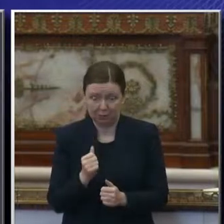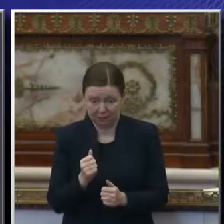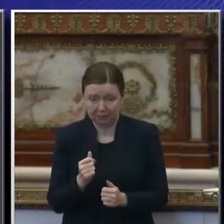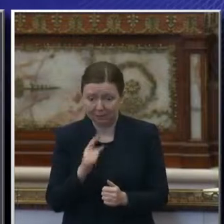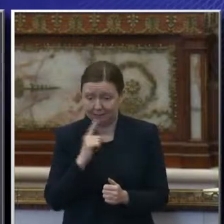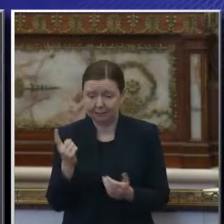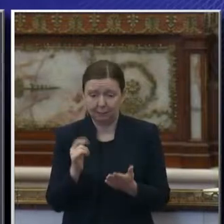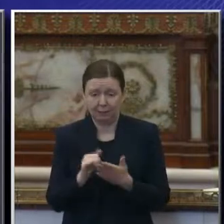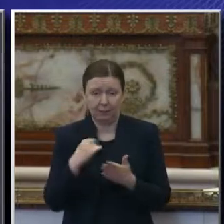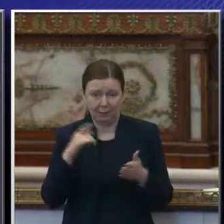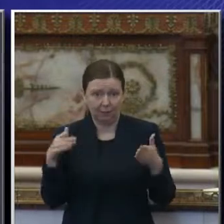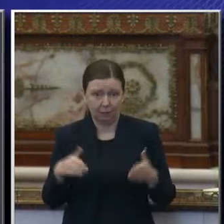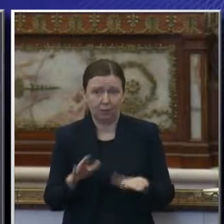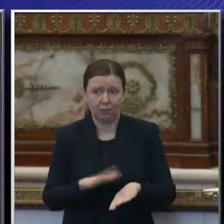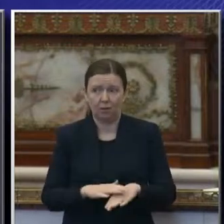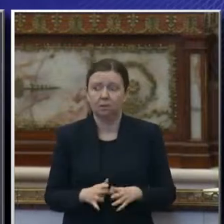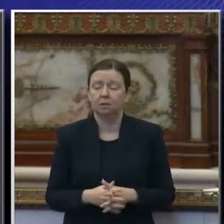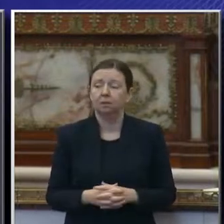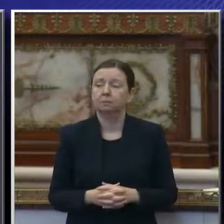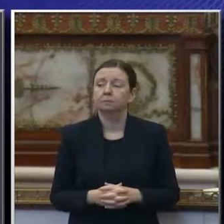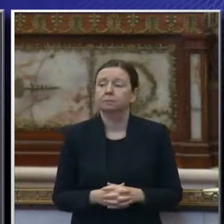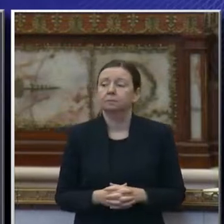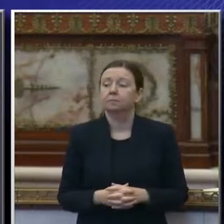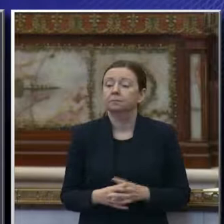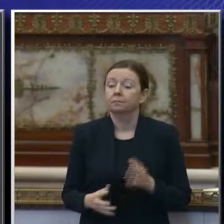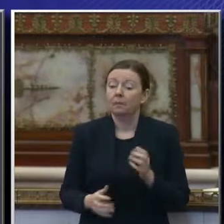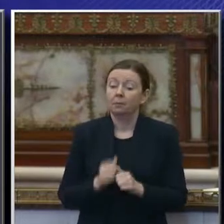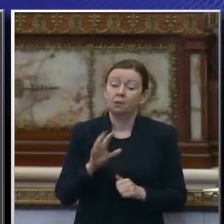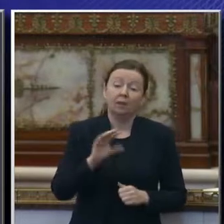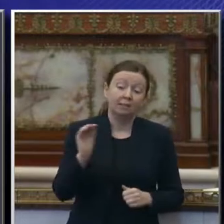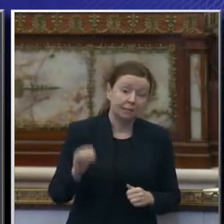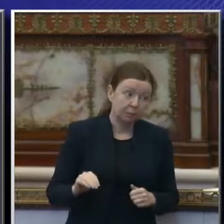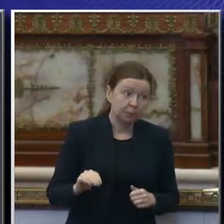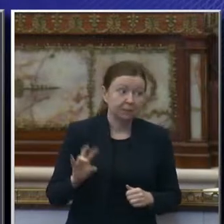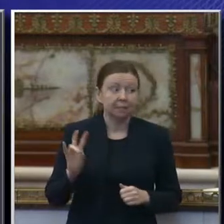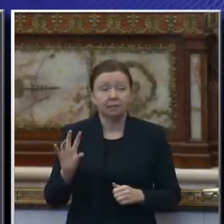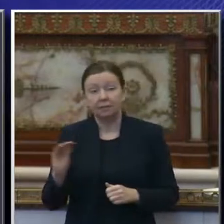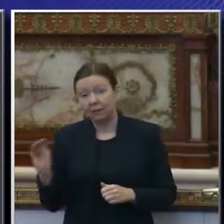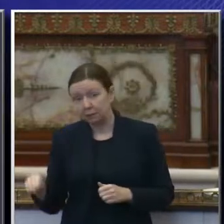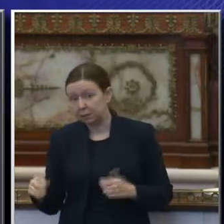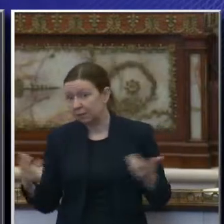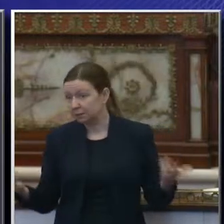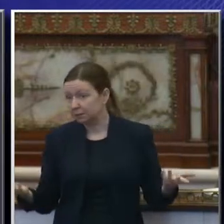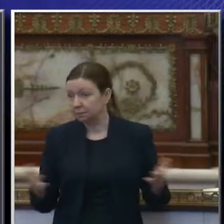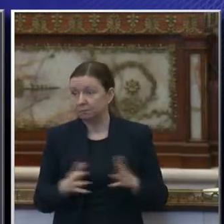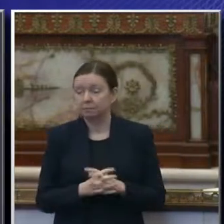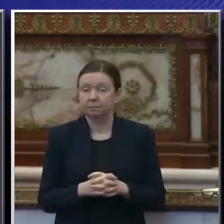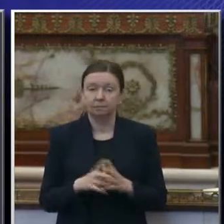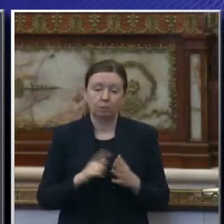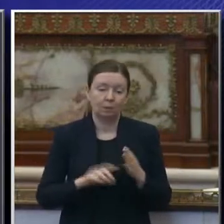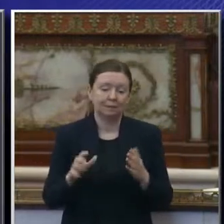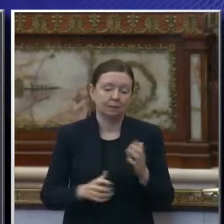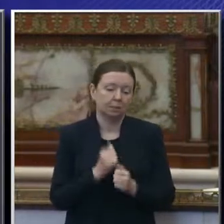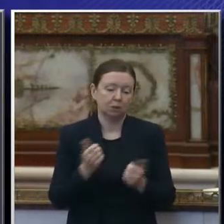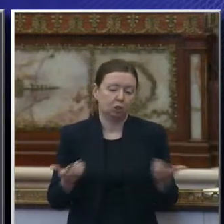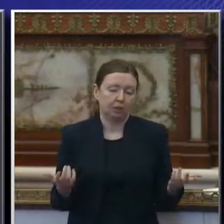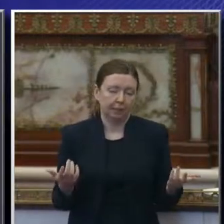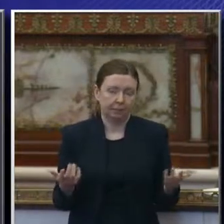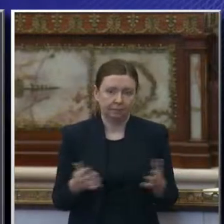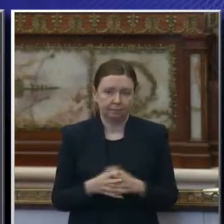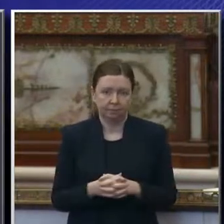that we can focus on. Is majority 50%, 75%? What would the majority for you